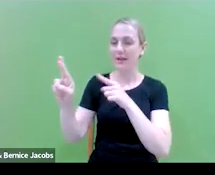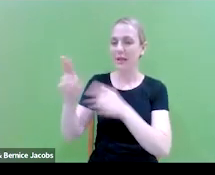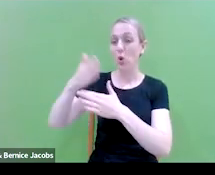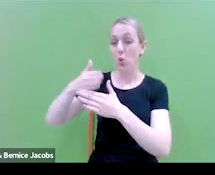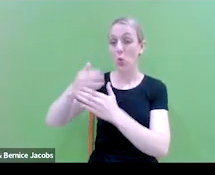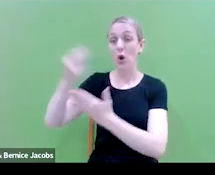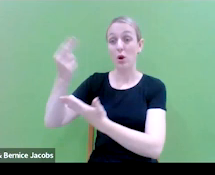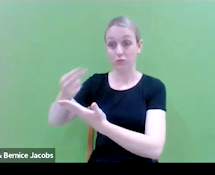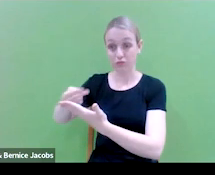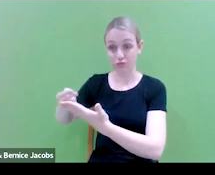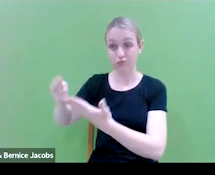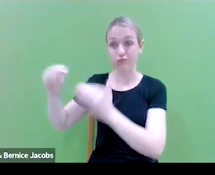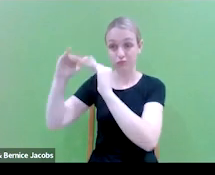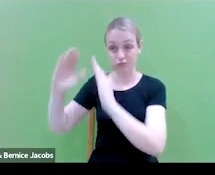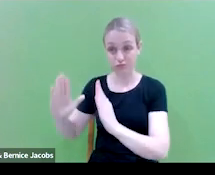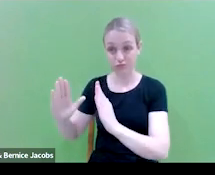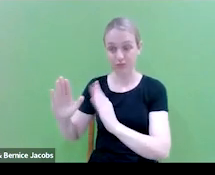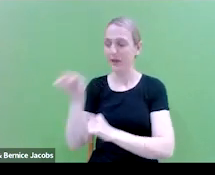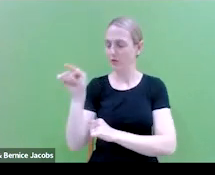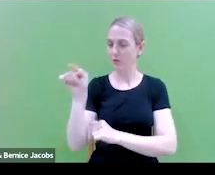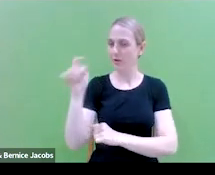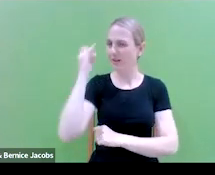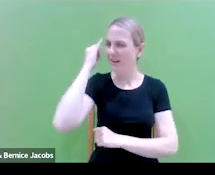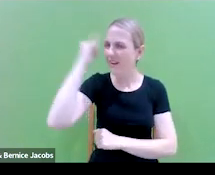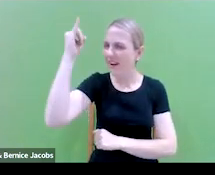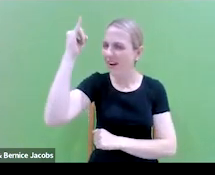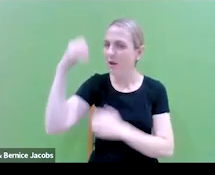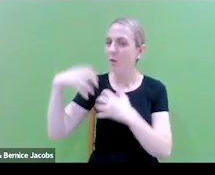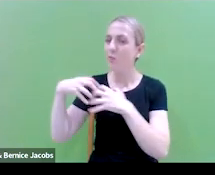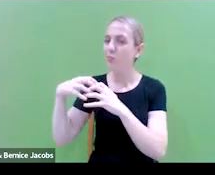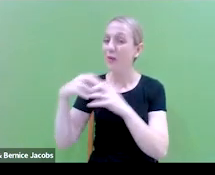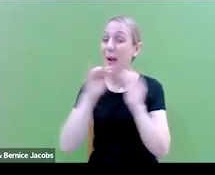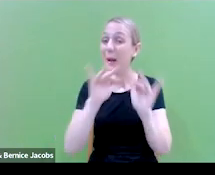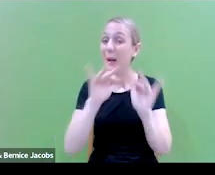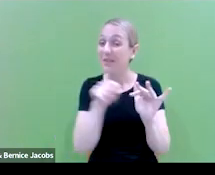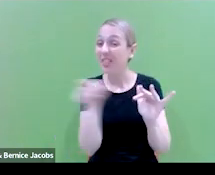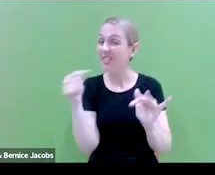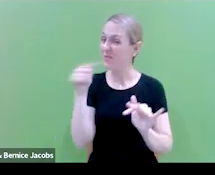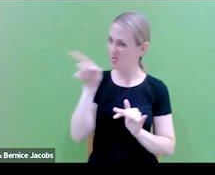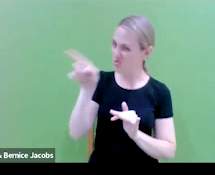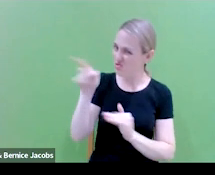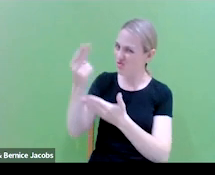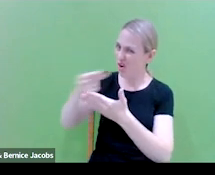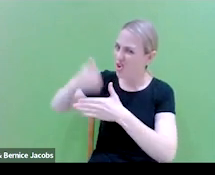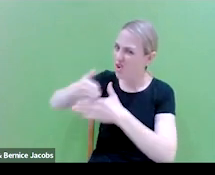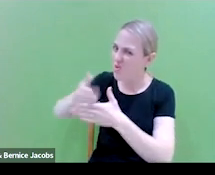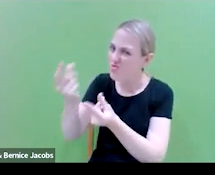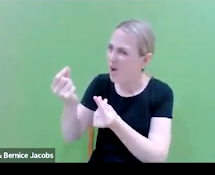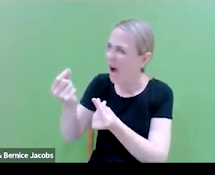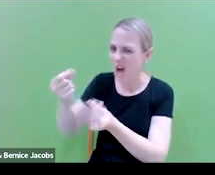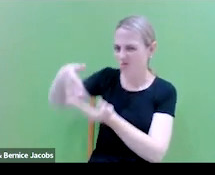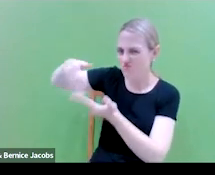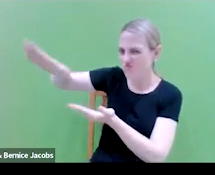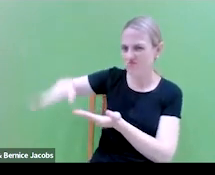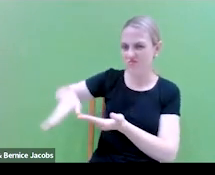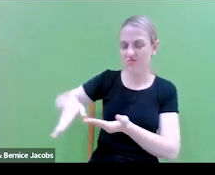he started working on the concept of universal design, he was kicked out of the architectural fraternity because the architects weren't so happy to